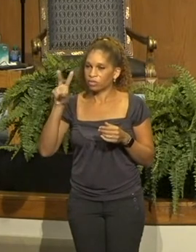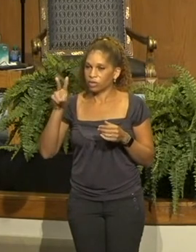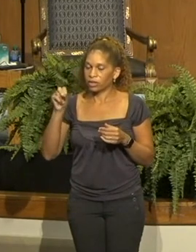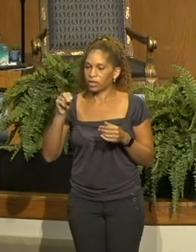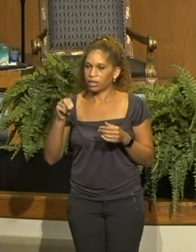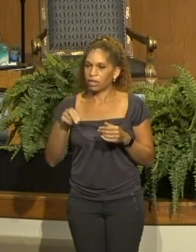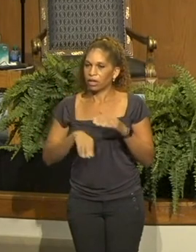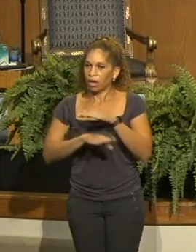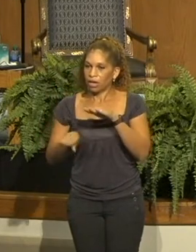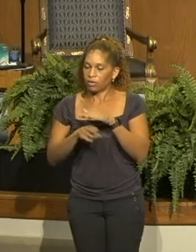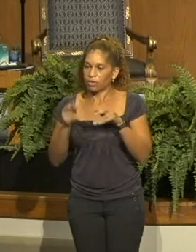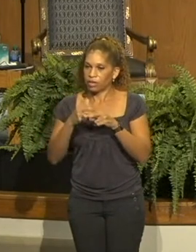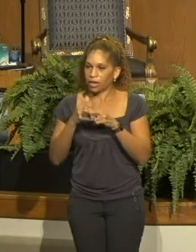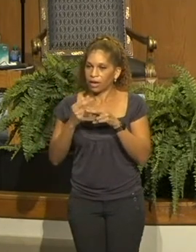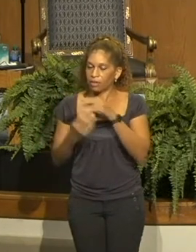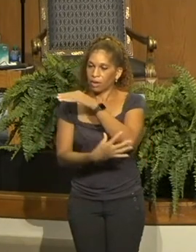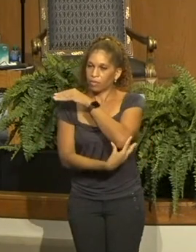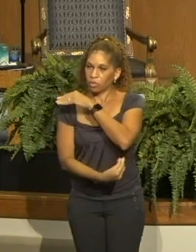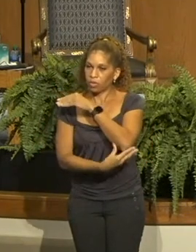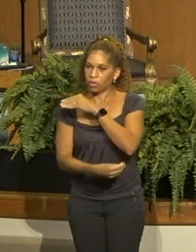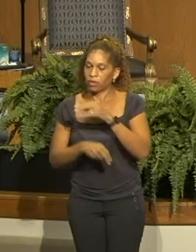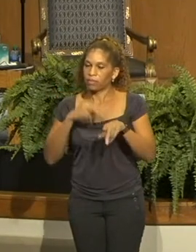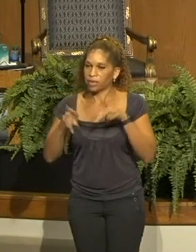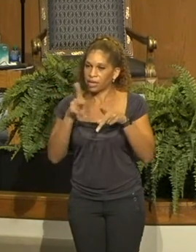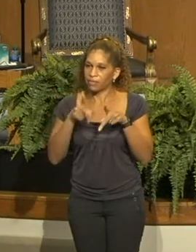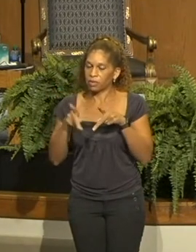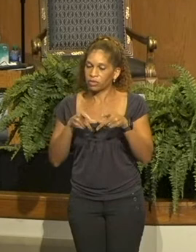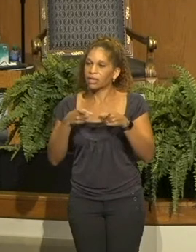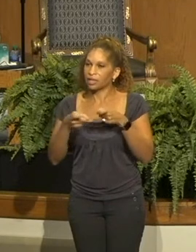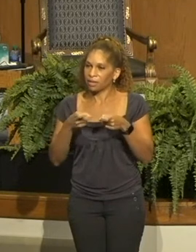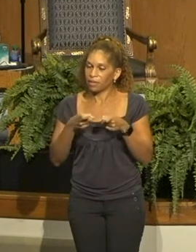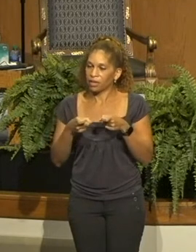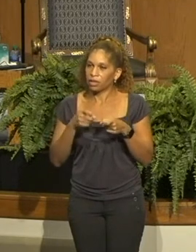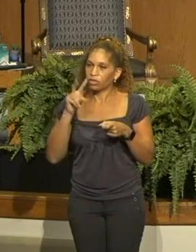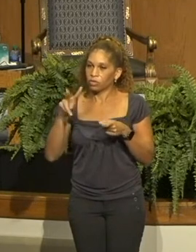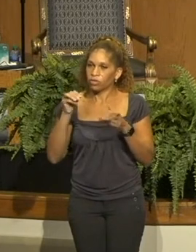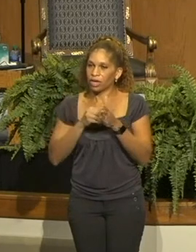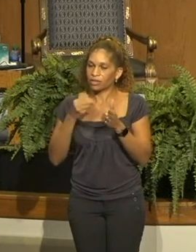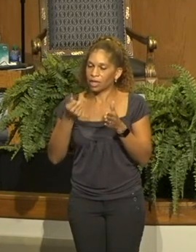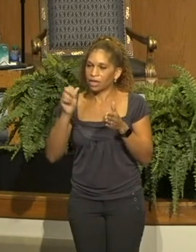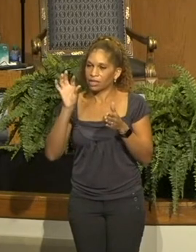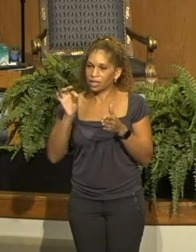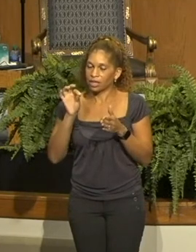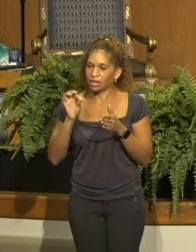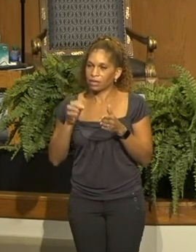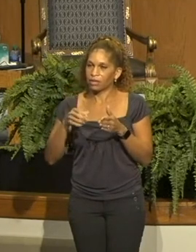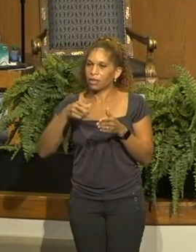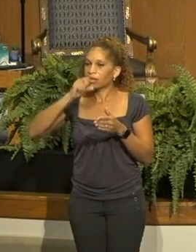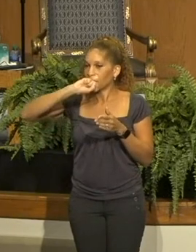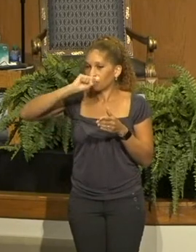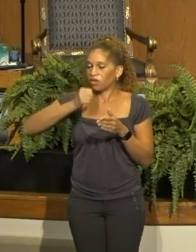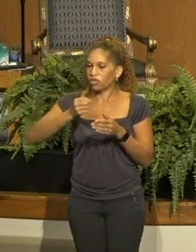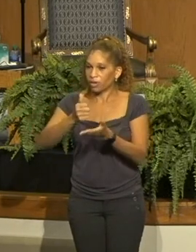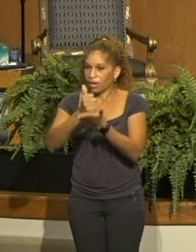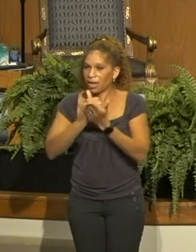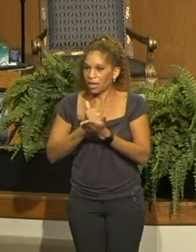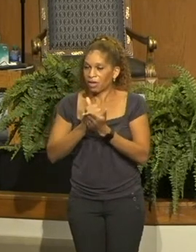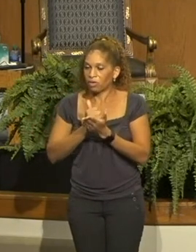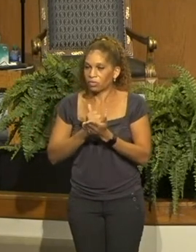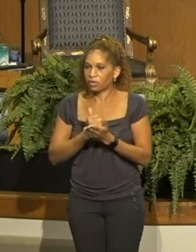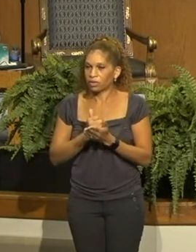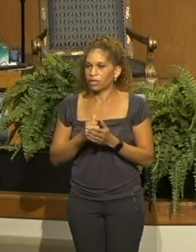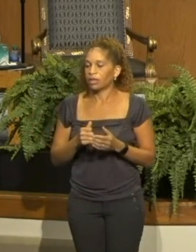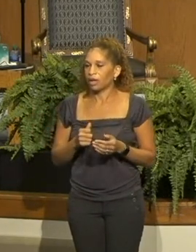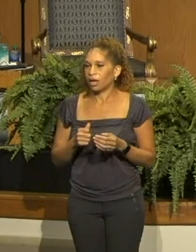Poor People's Campaign. In 2018, Bishop Barber helped relaunch the Poor People's